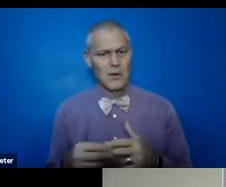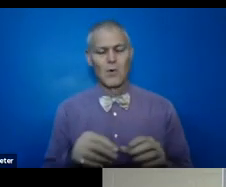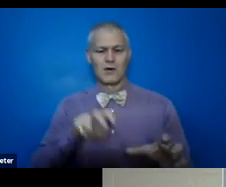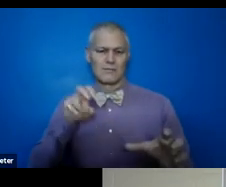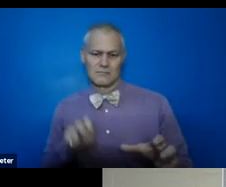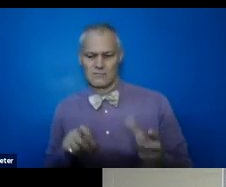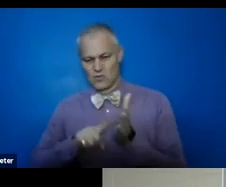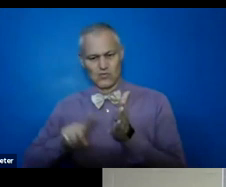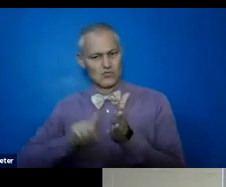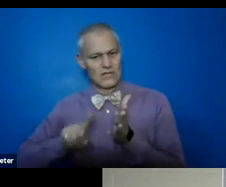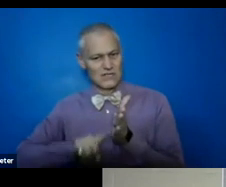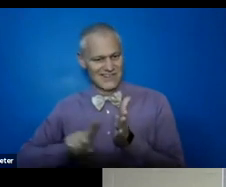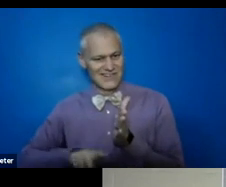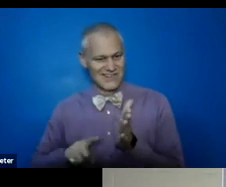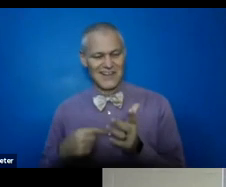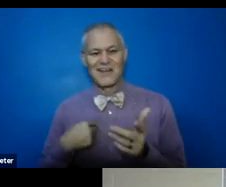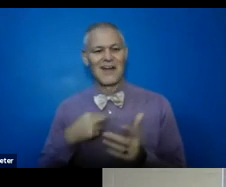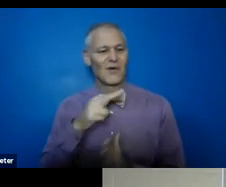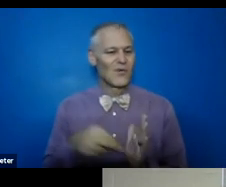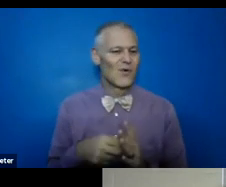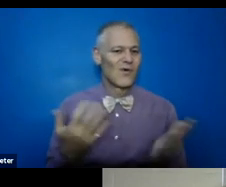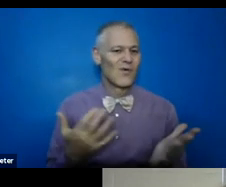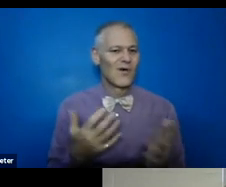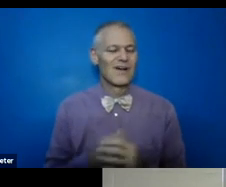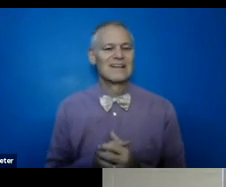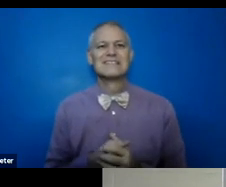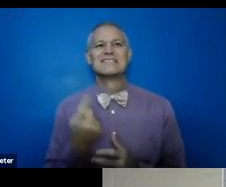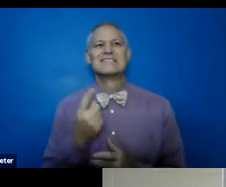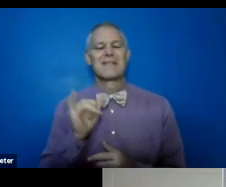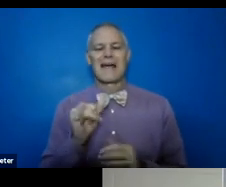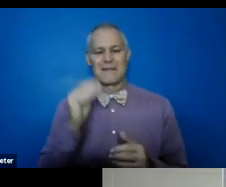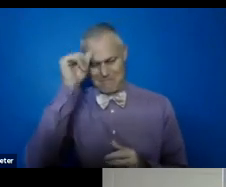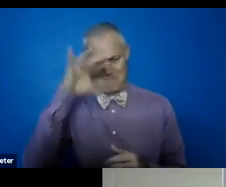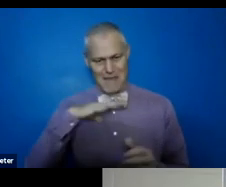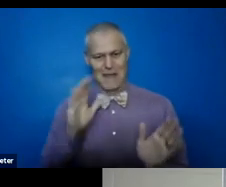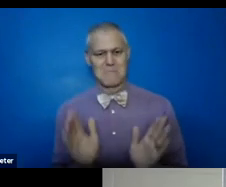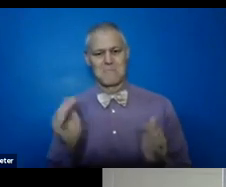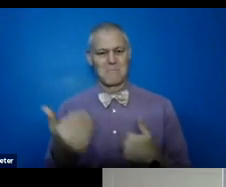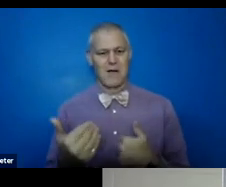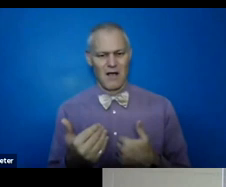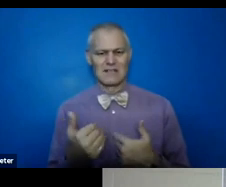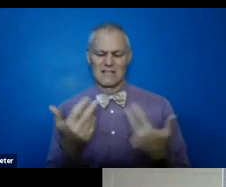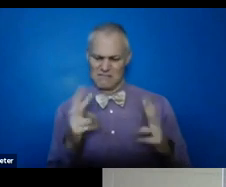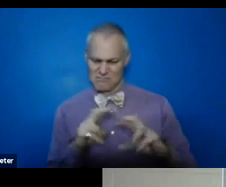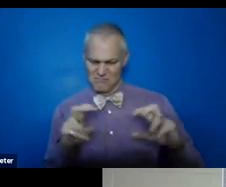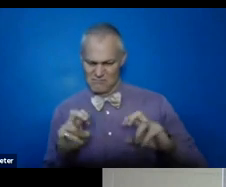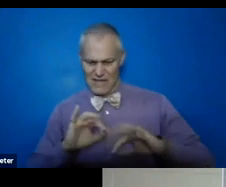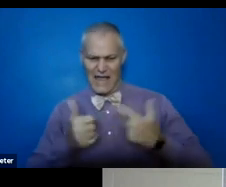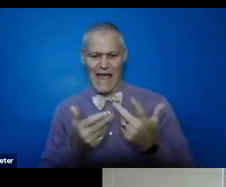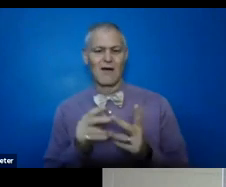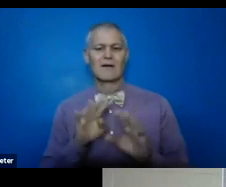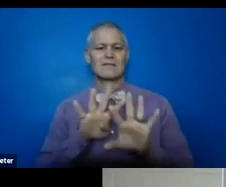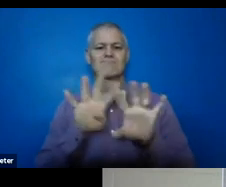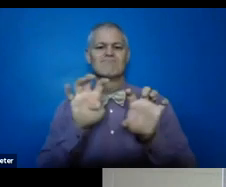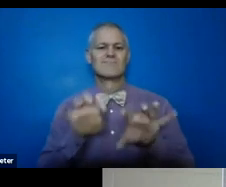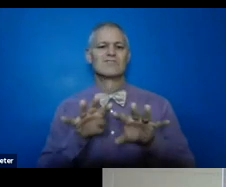research side. So I have a role of taking something like that man box activity and figuring out how to put it in a survey, like how to bring it